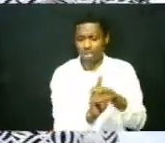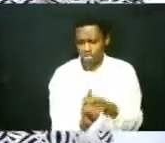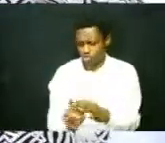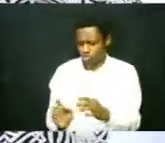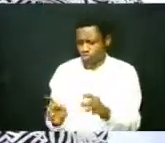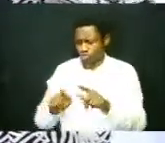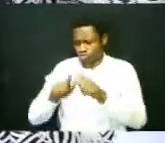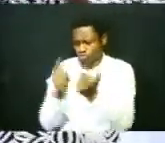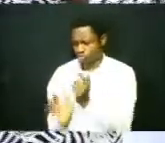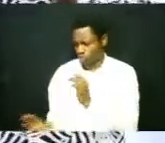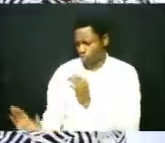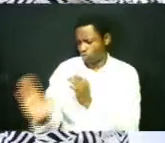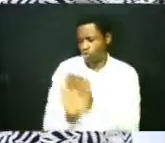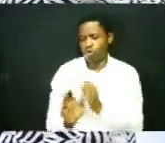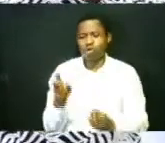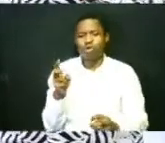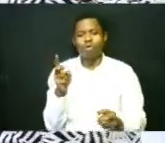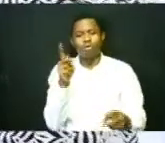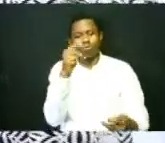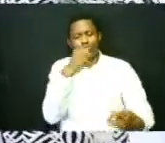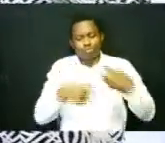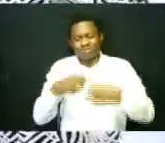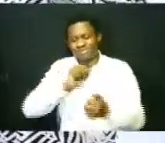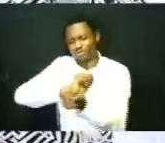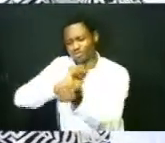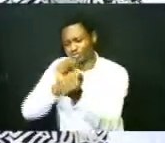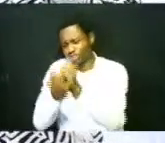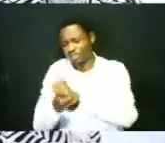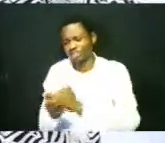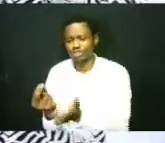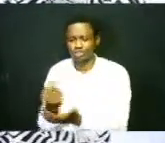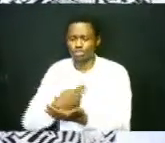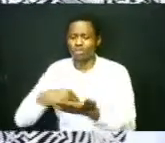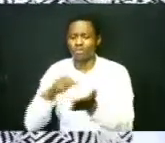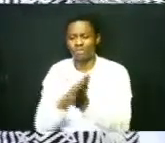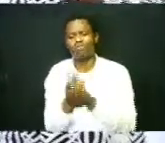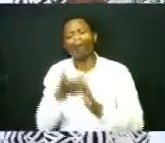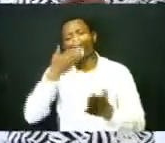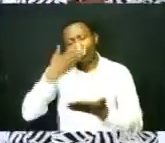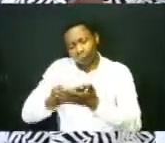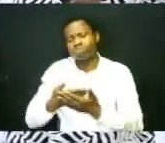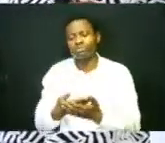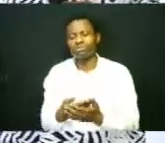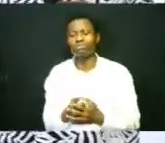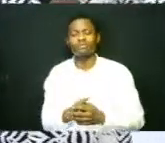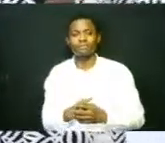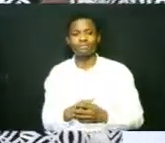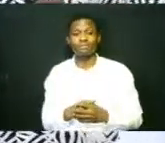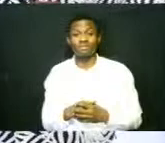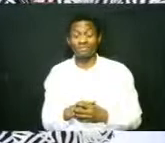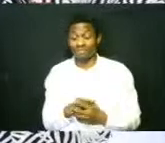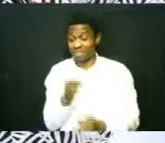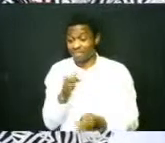situation changed. And things turned around. If you read